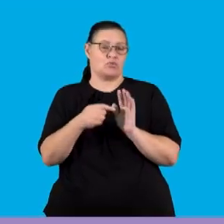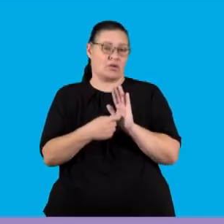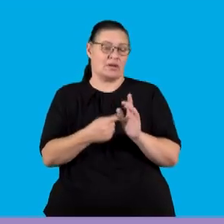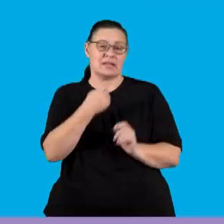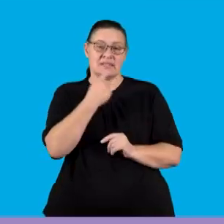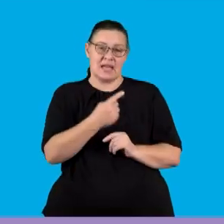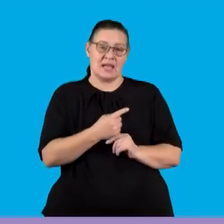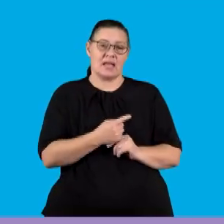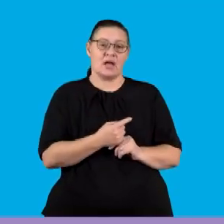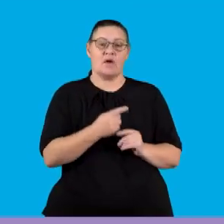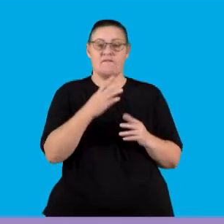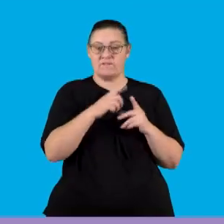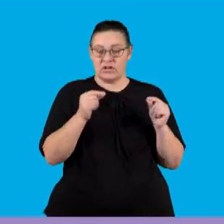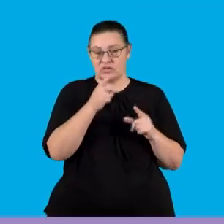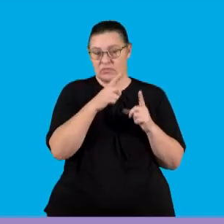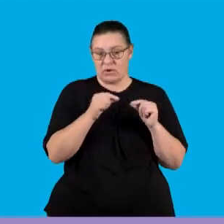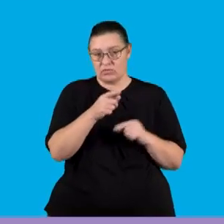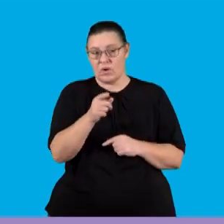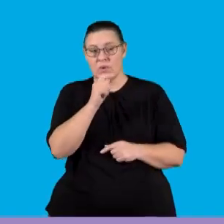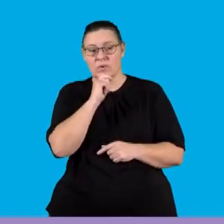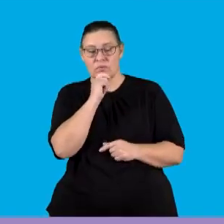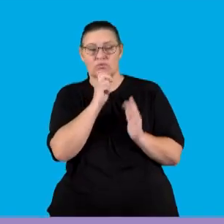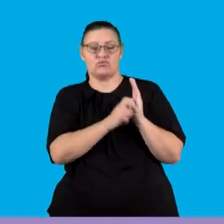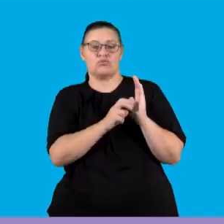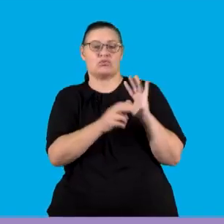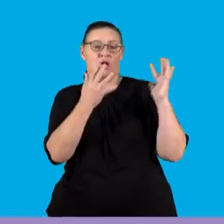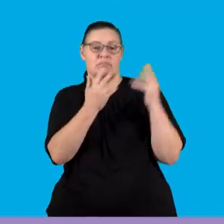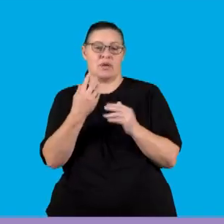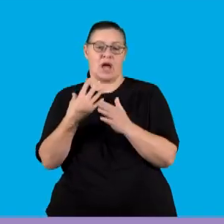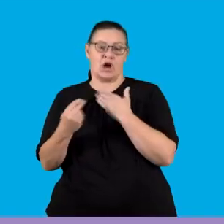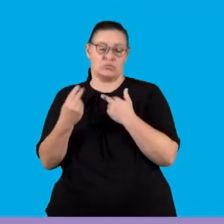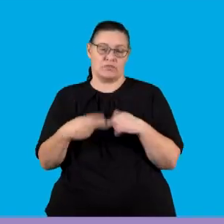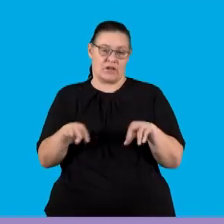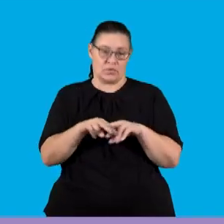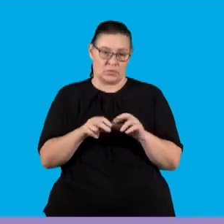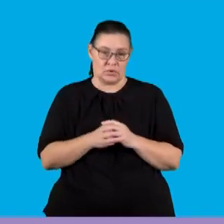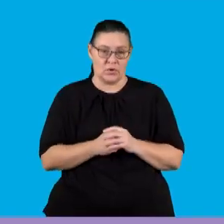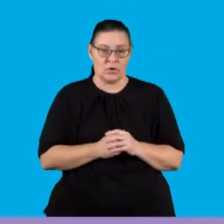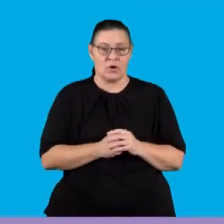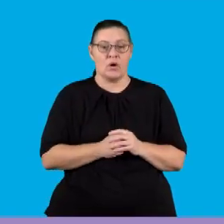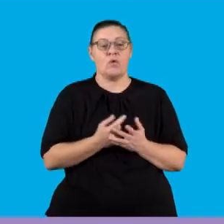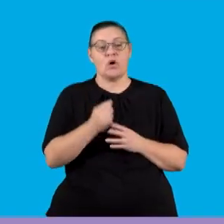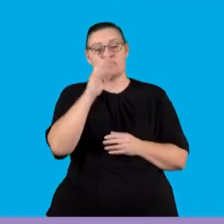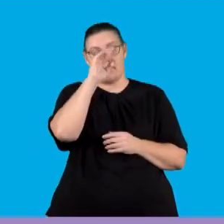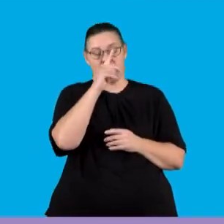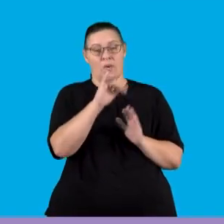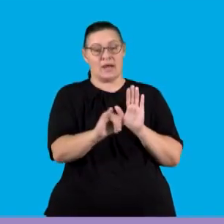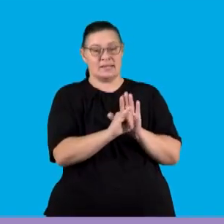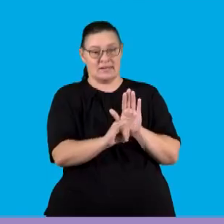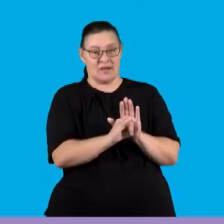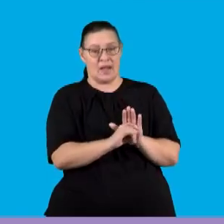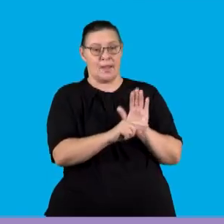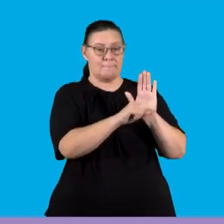at initially. It says complete the flow diagram below. Use the rule to calculate the output values. So remember,